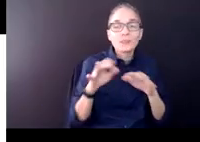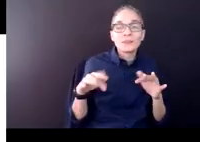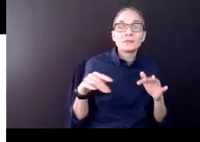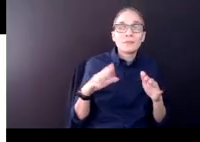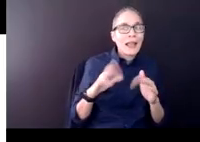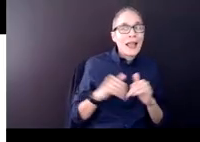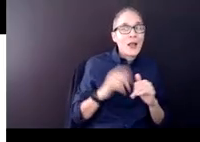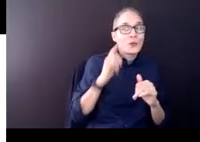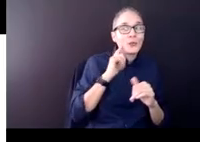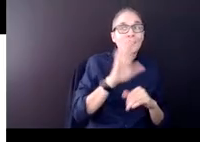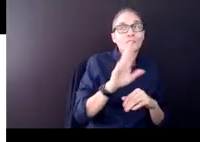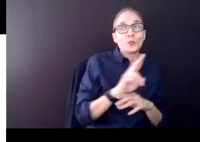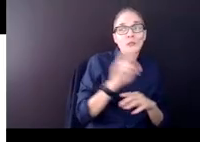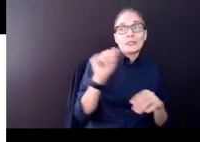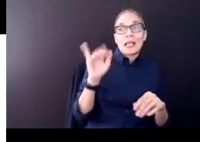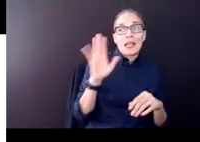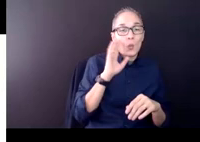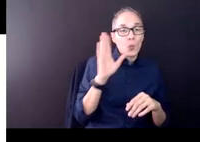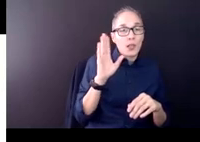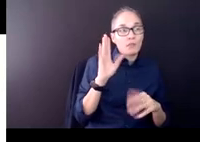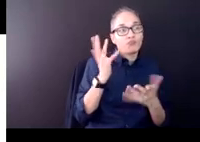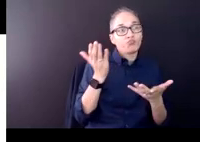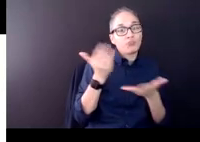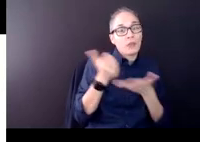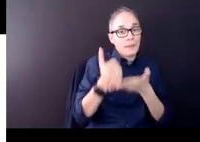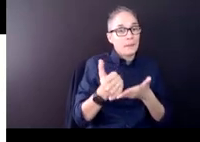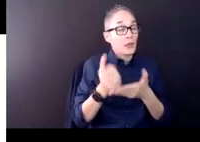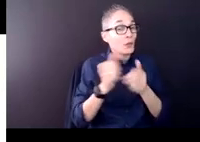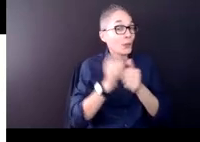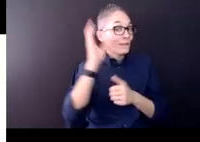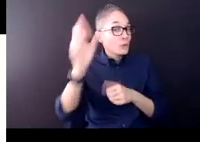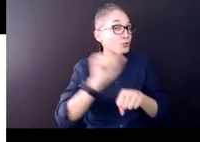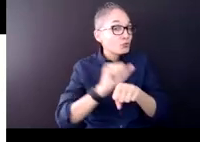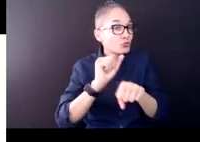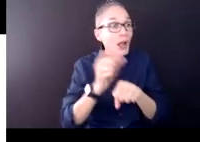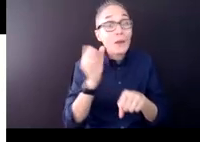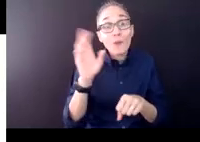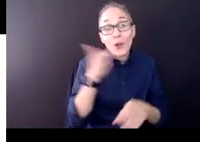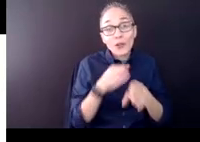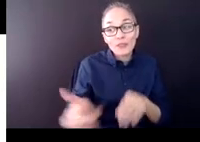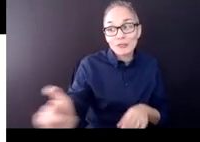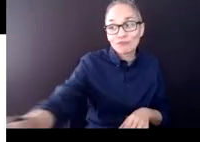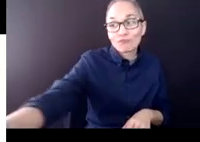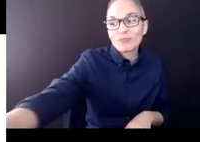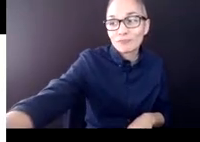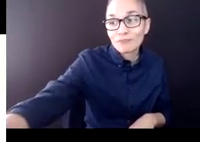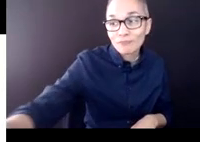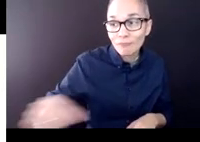your use of AI for this assignment will serve you in a future job or career?